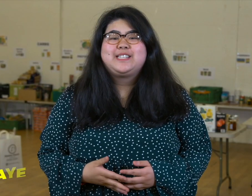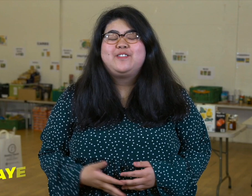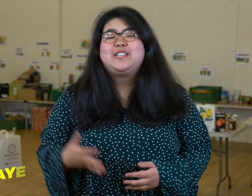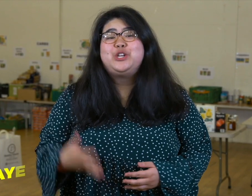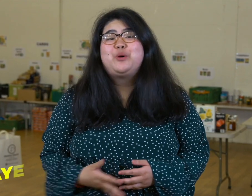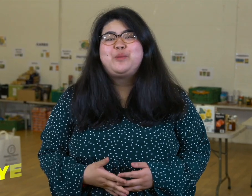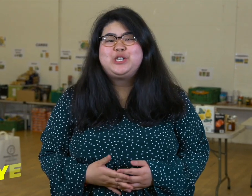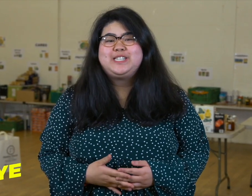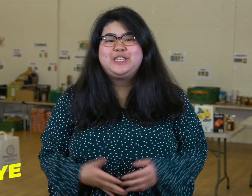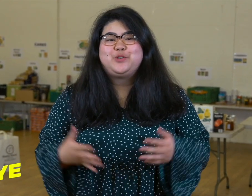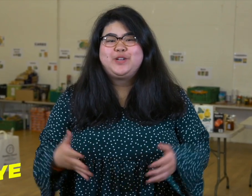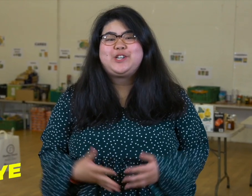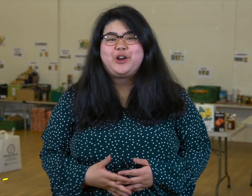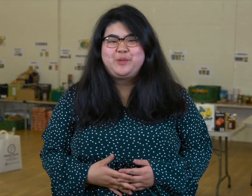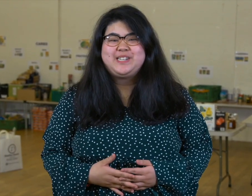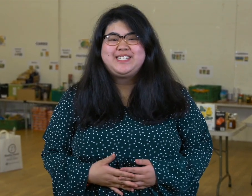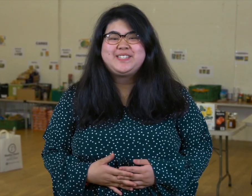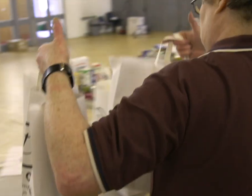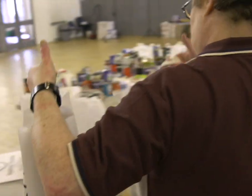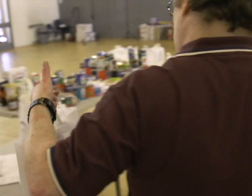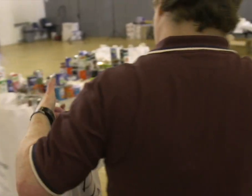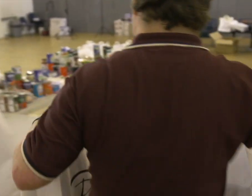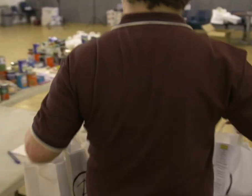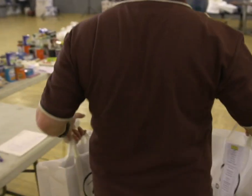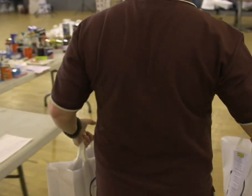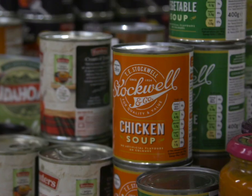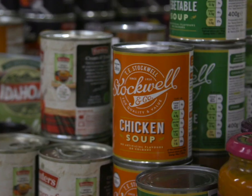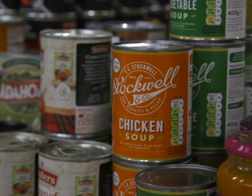Lockdown has given us a new opportunity to reach our communities.